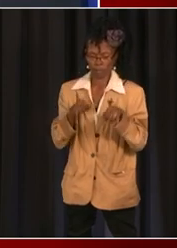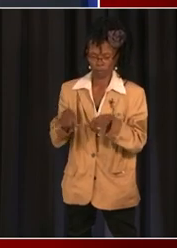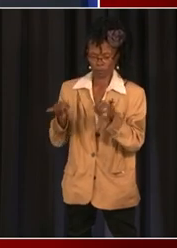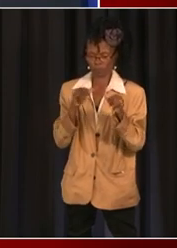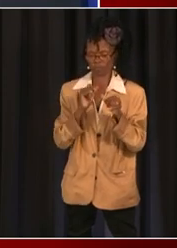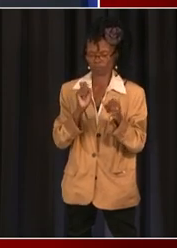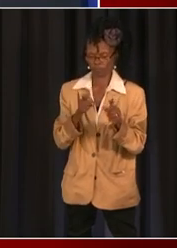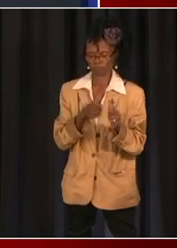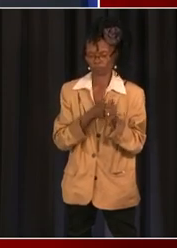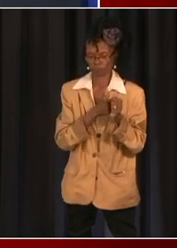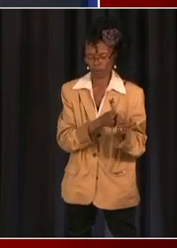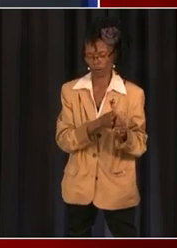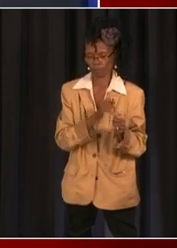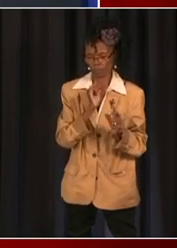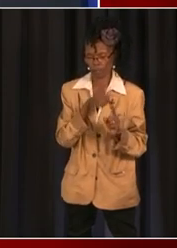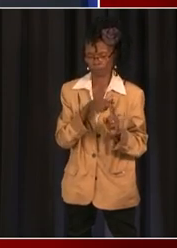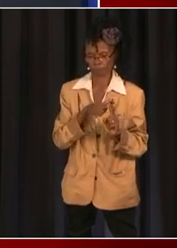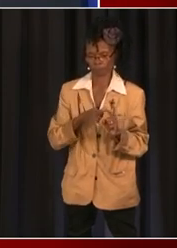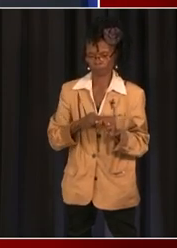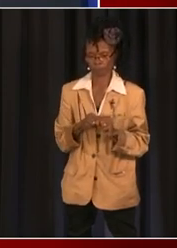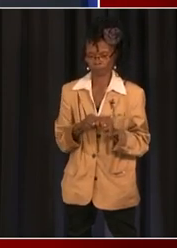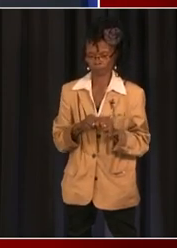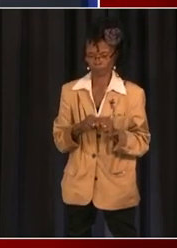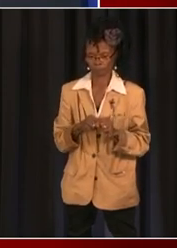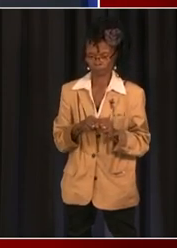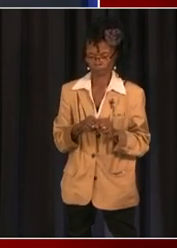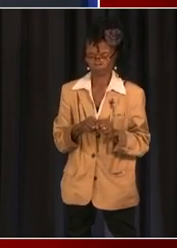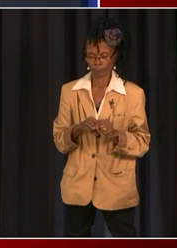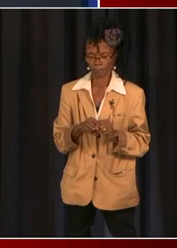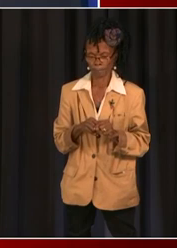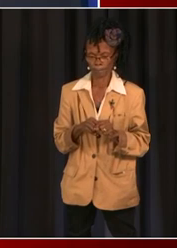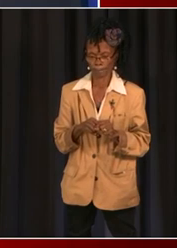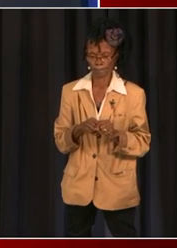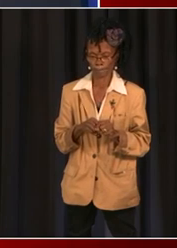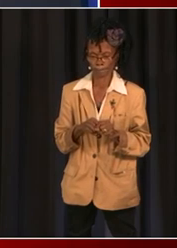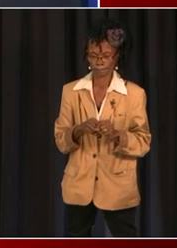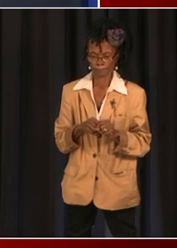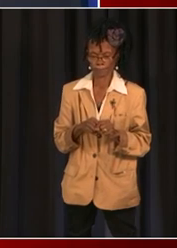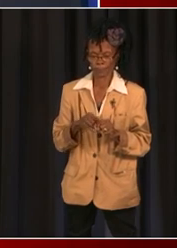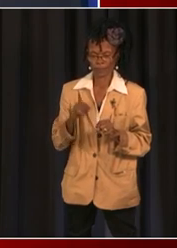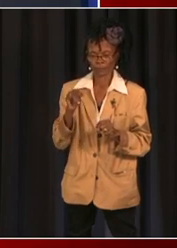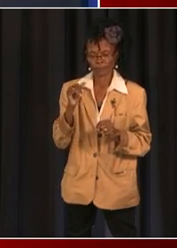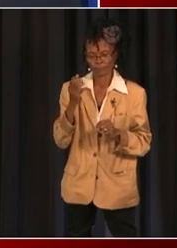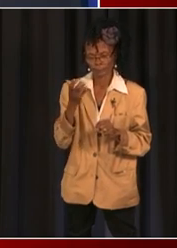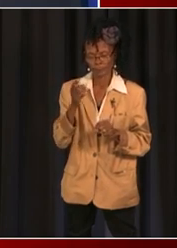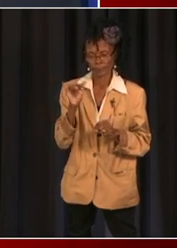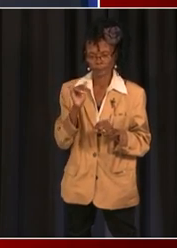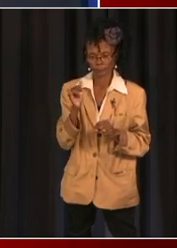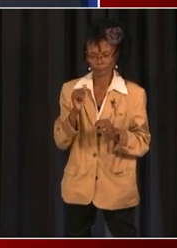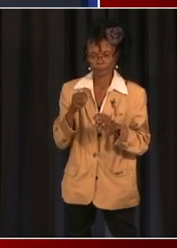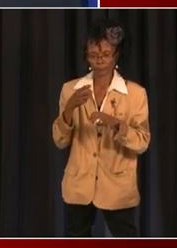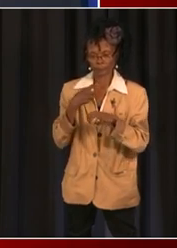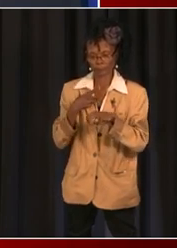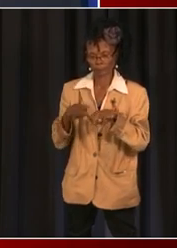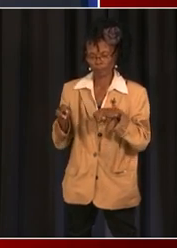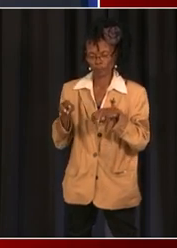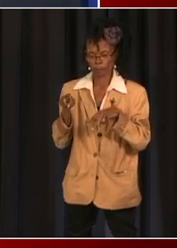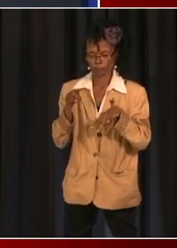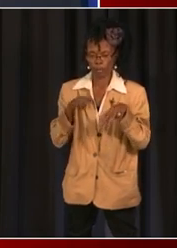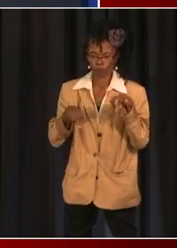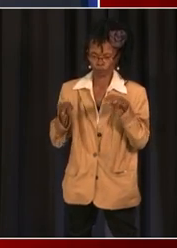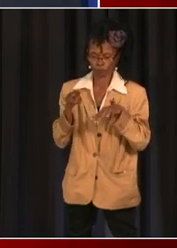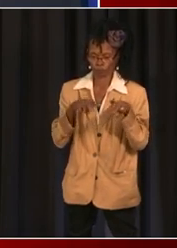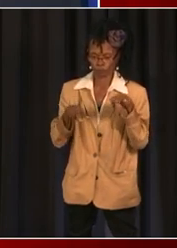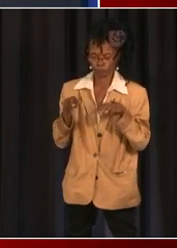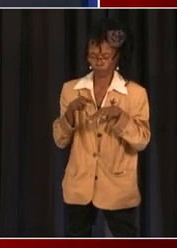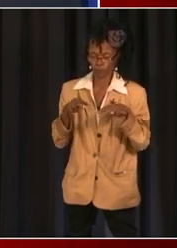that we should apply for this coming school year. We also think it is difficult to monitor when it's crowded or not crowded, and